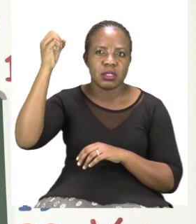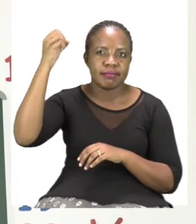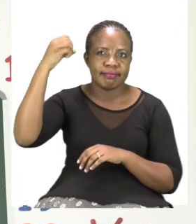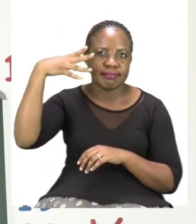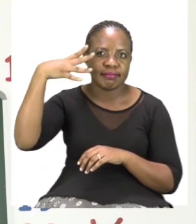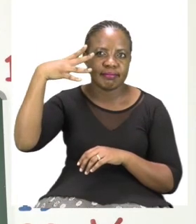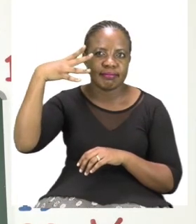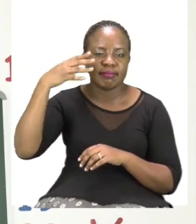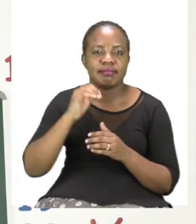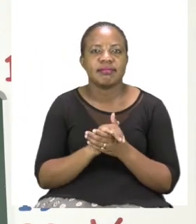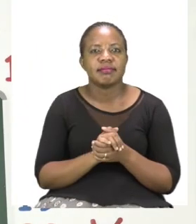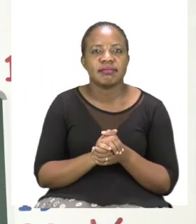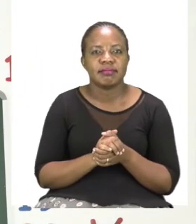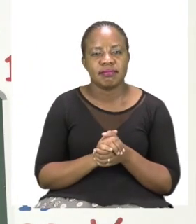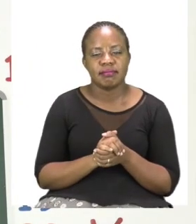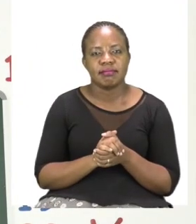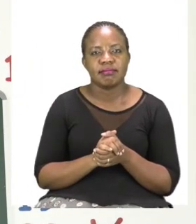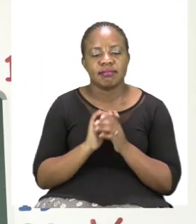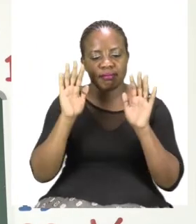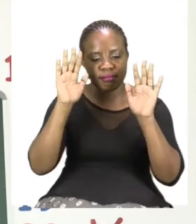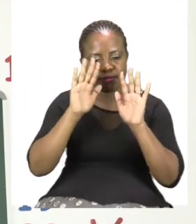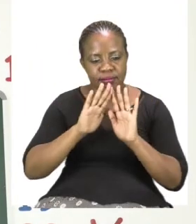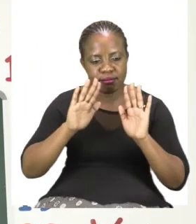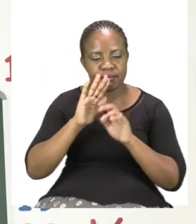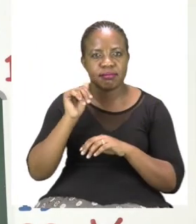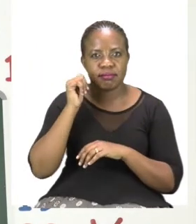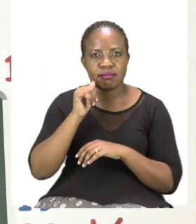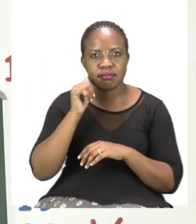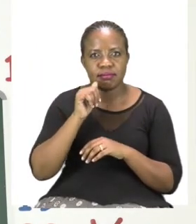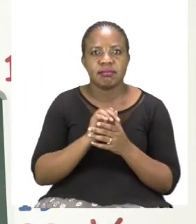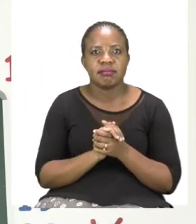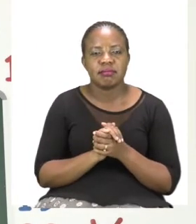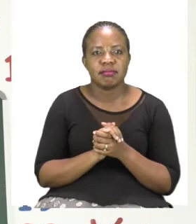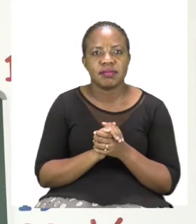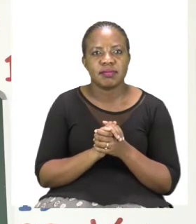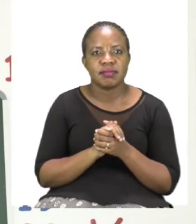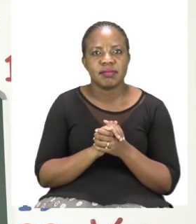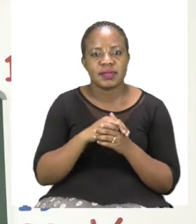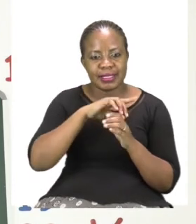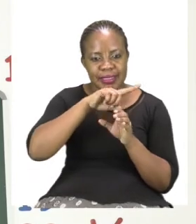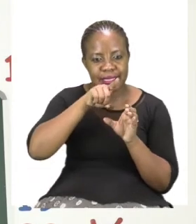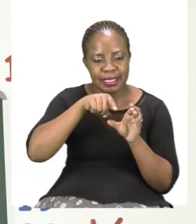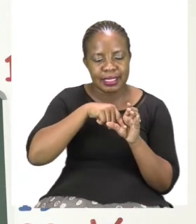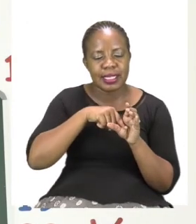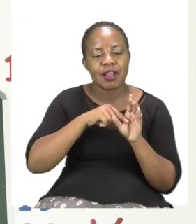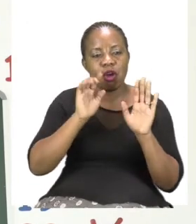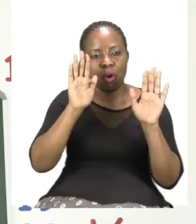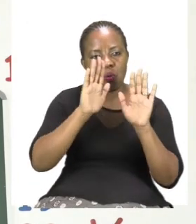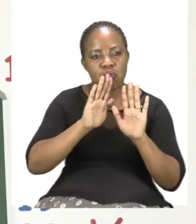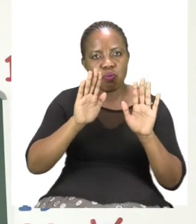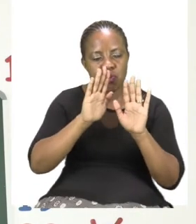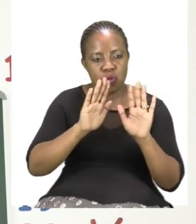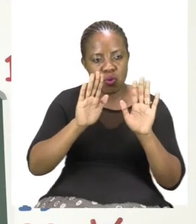sun. And that image of a sun is where the blue is. So please make sure that